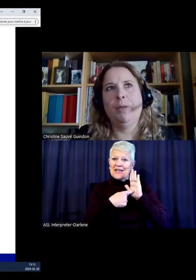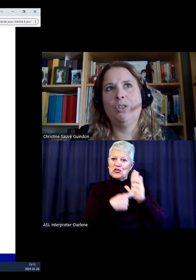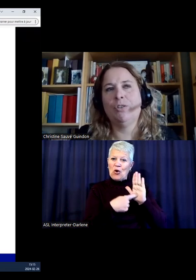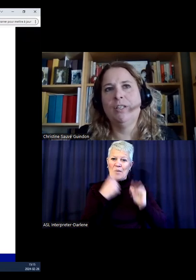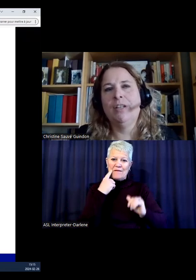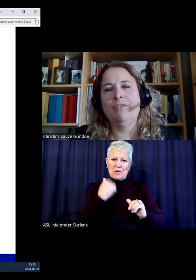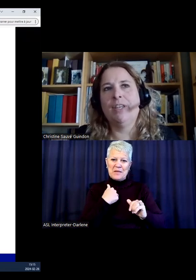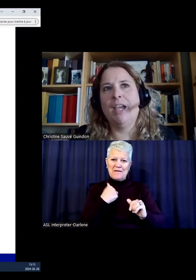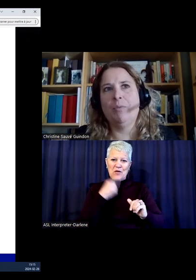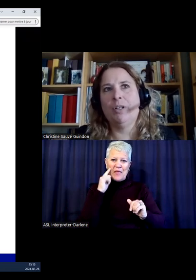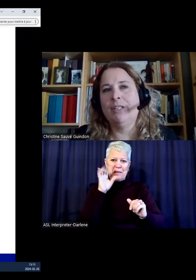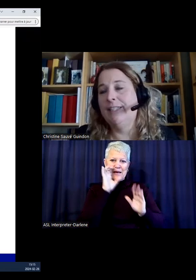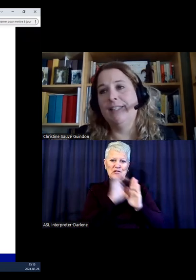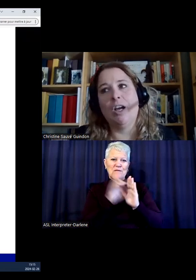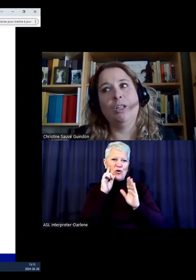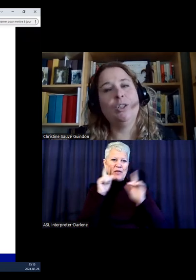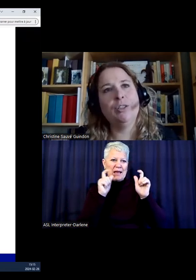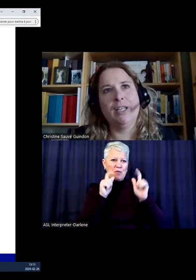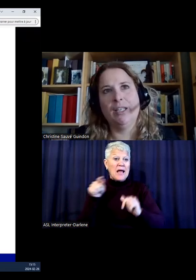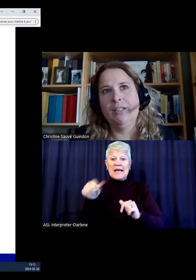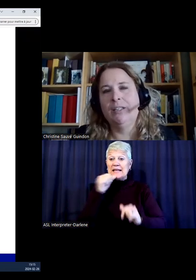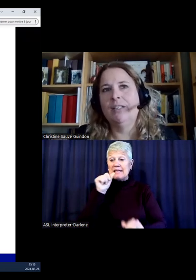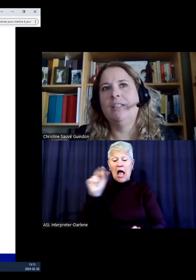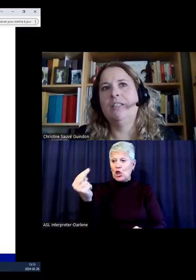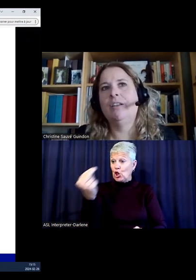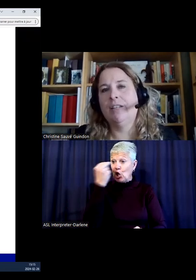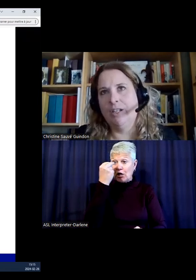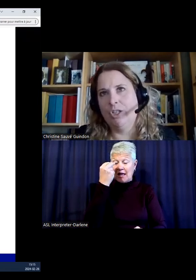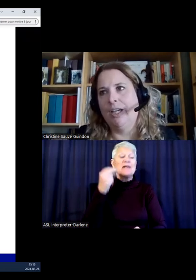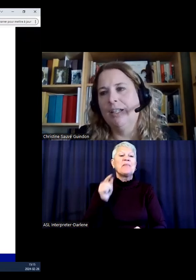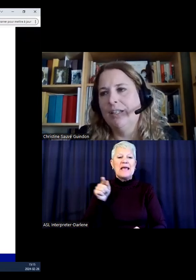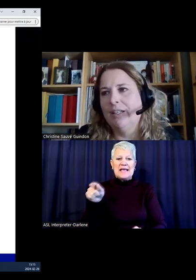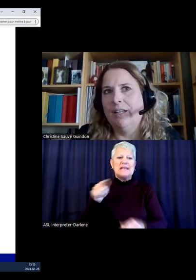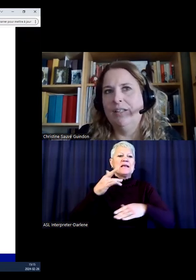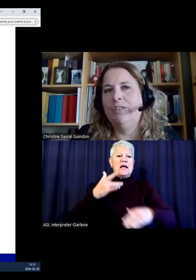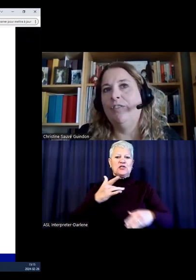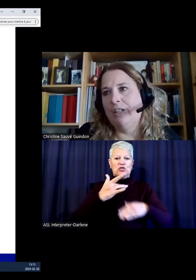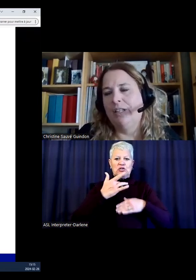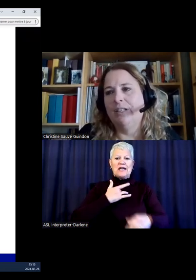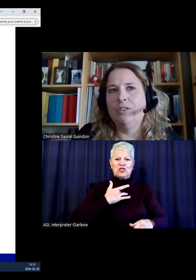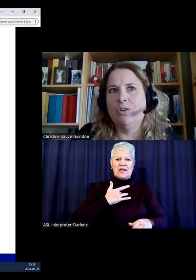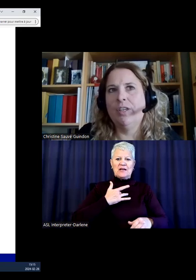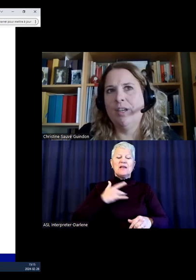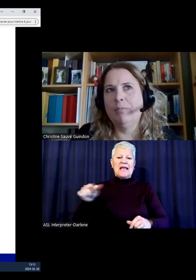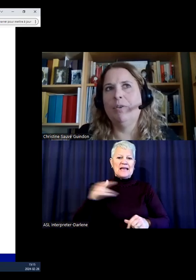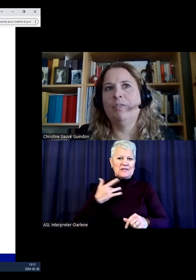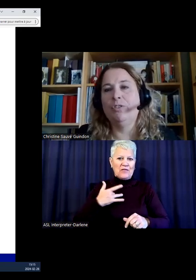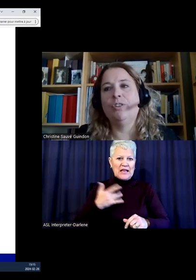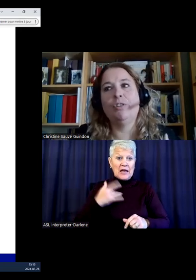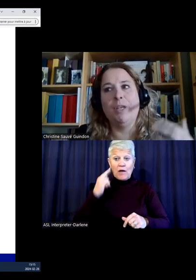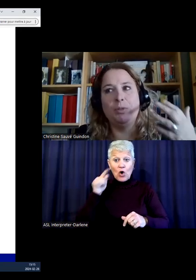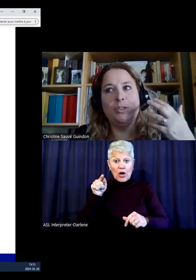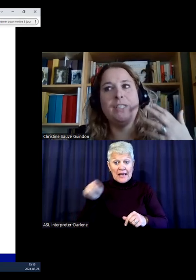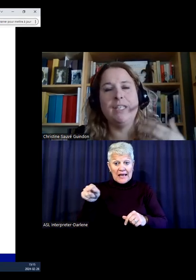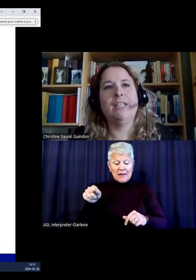for the picture, for the camera. He's not looking, he's touching and he's feeling. So him